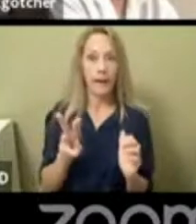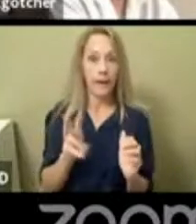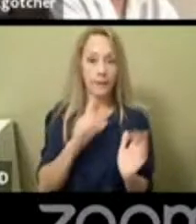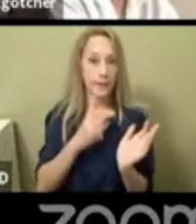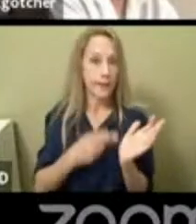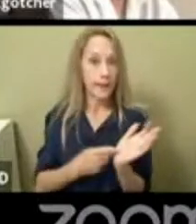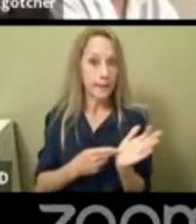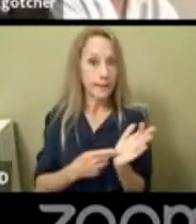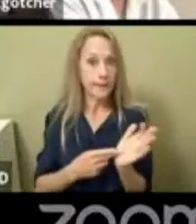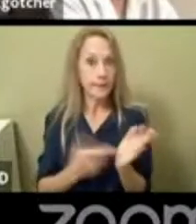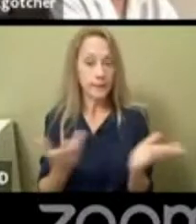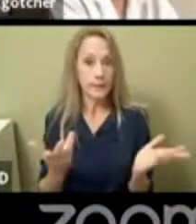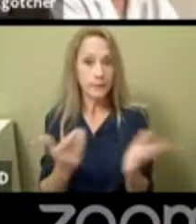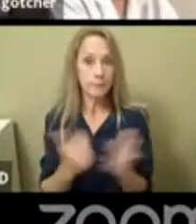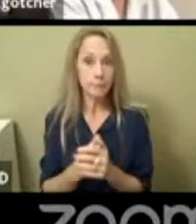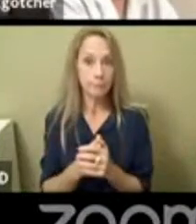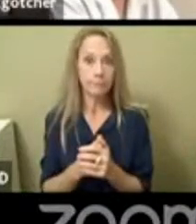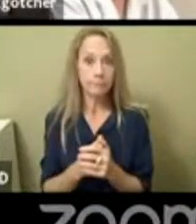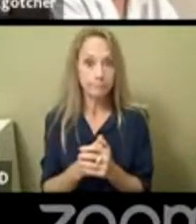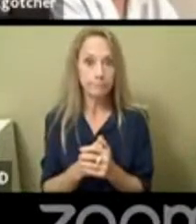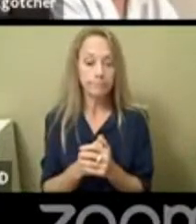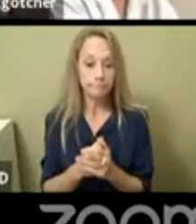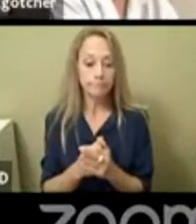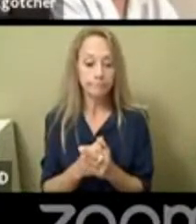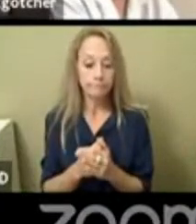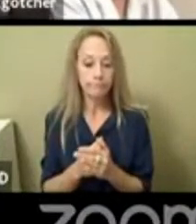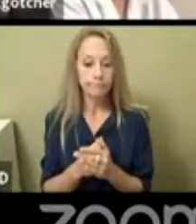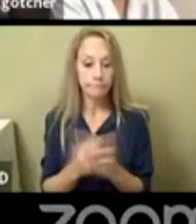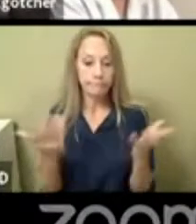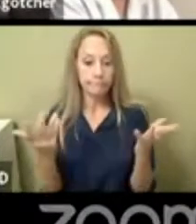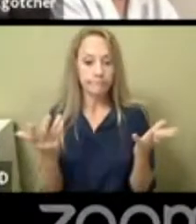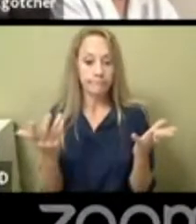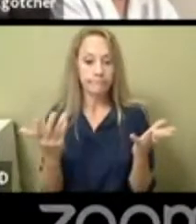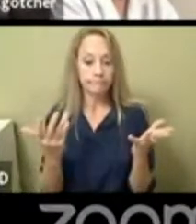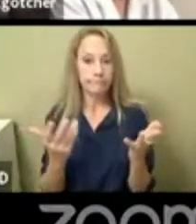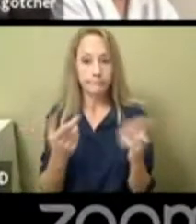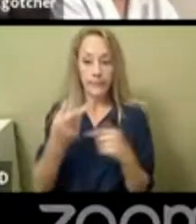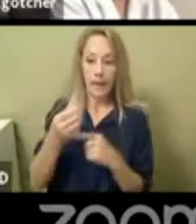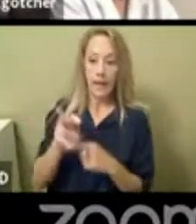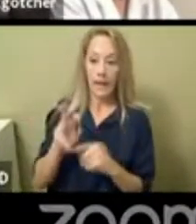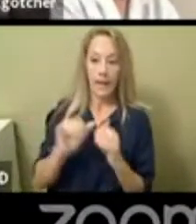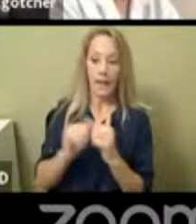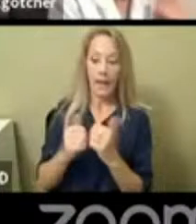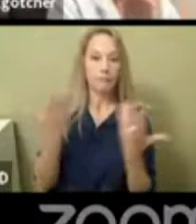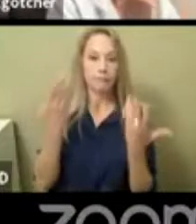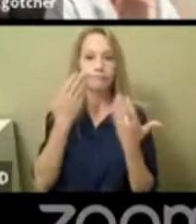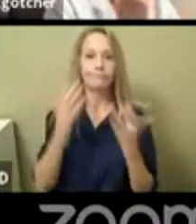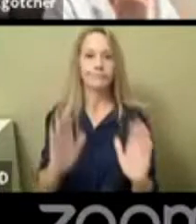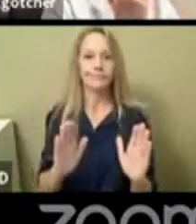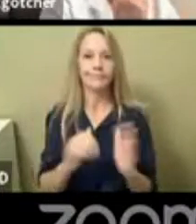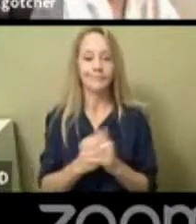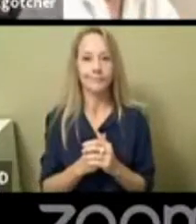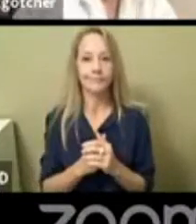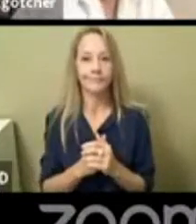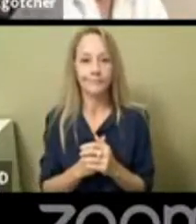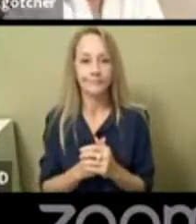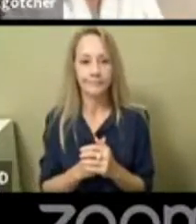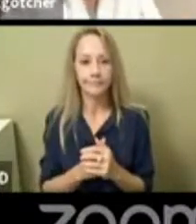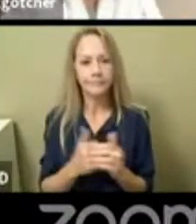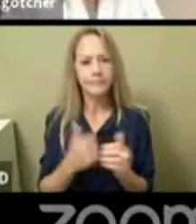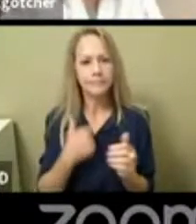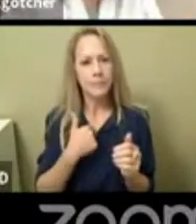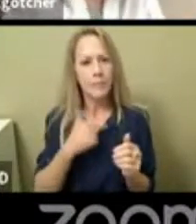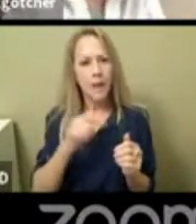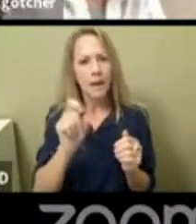you know, I just don't have the answer for how we do that. So, well, let me ask this.